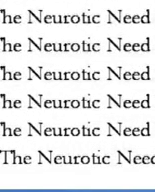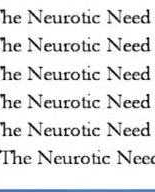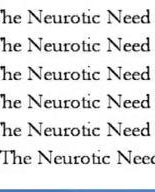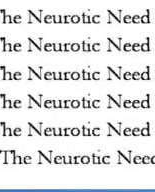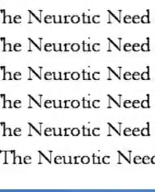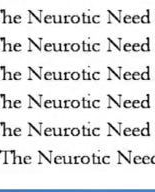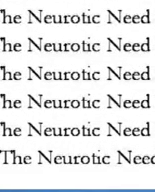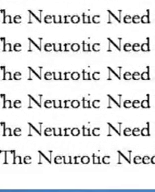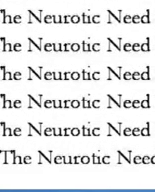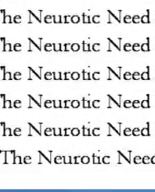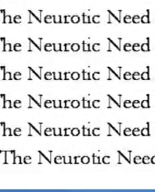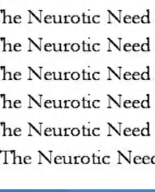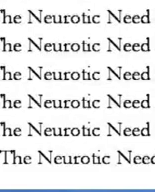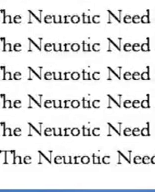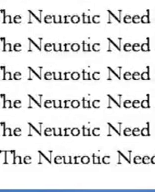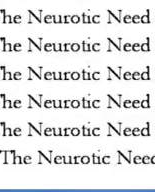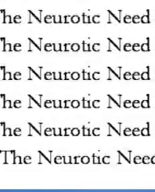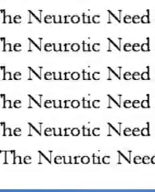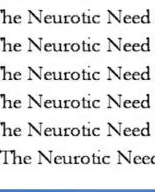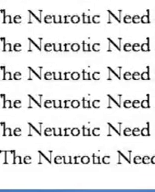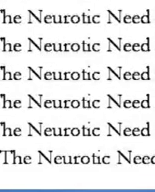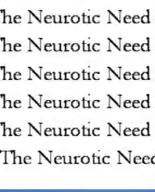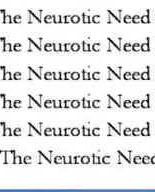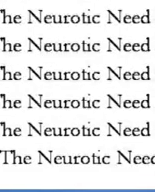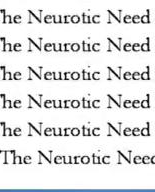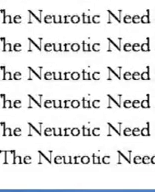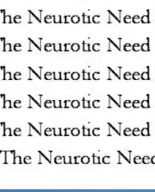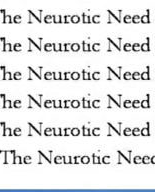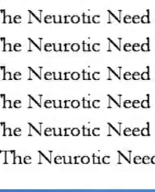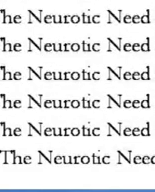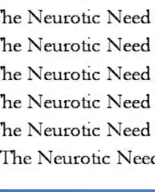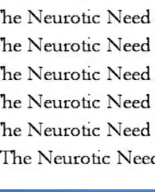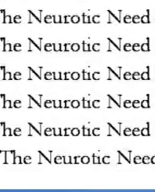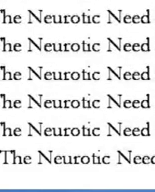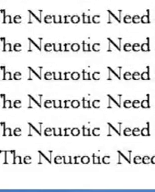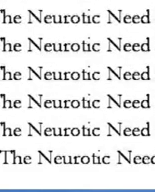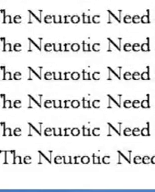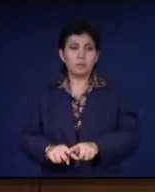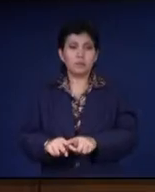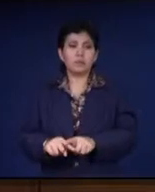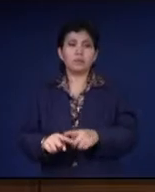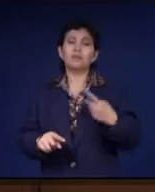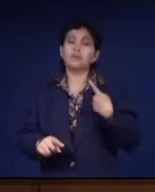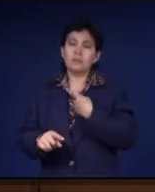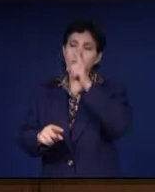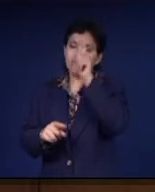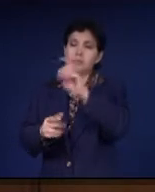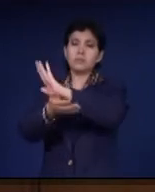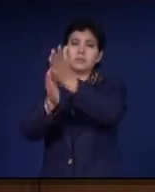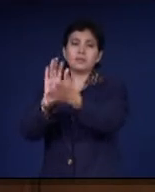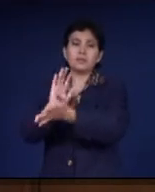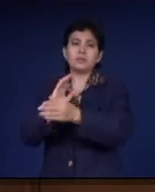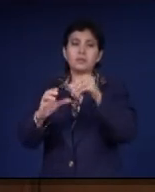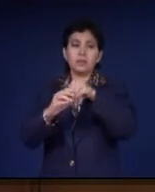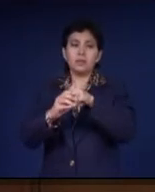Next one is the neurotic need for self-sufficiency and independence. We need to be sufficient ourselves and also